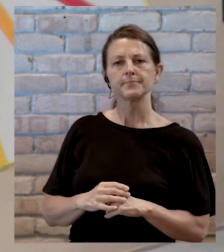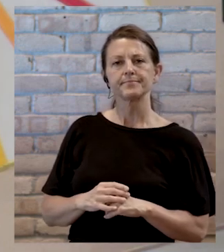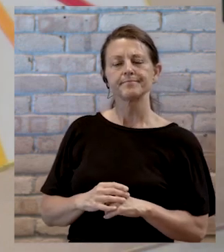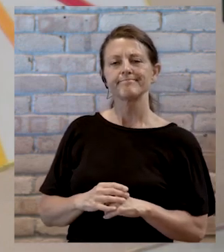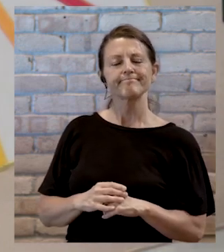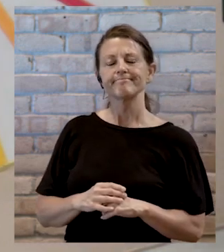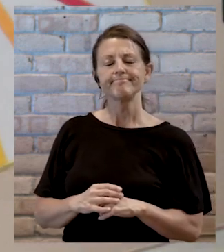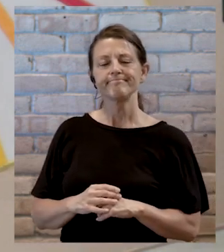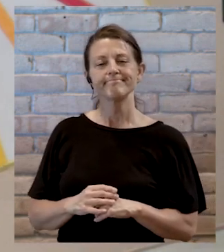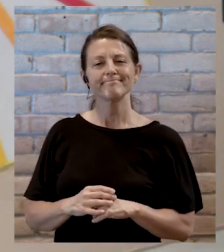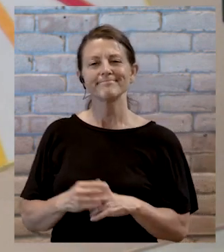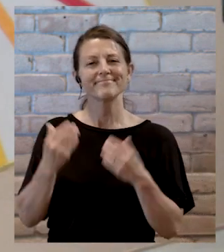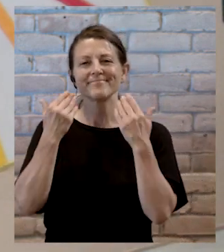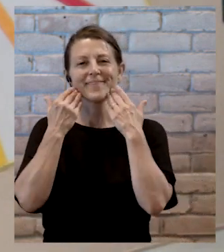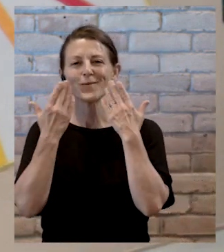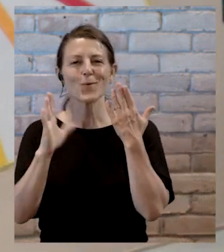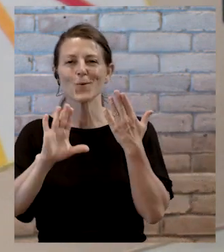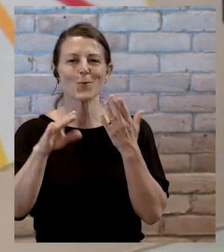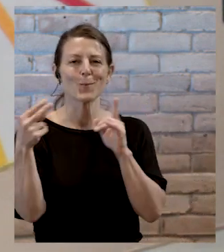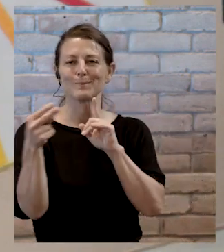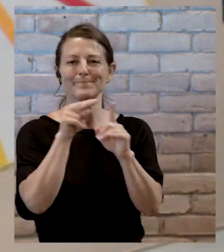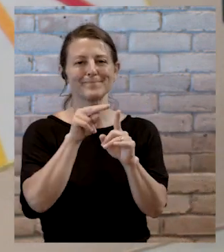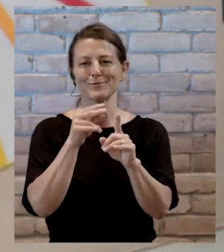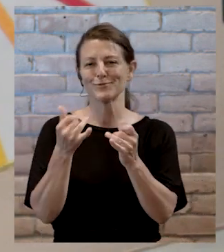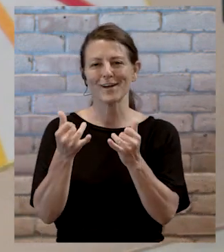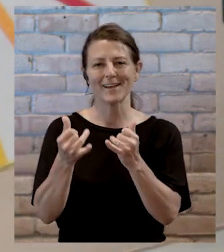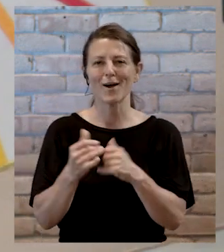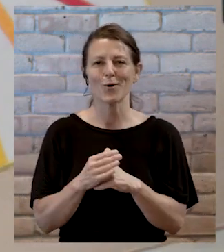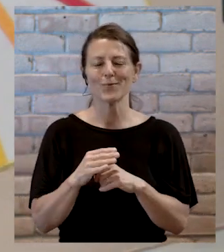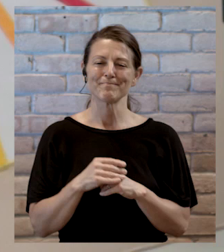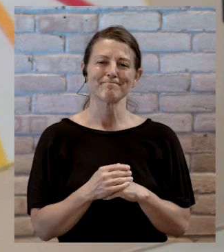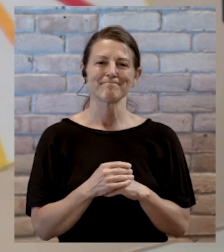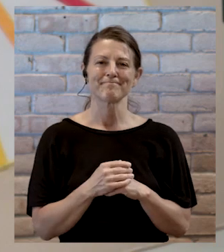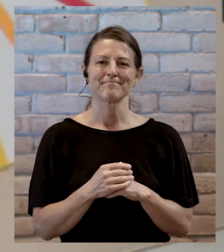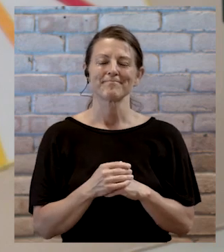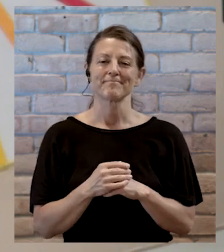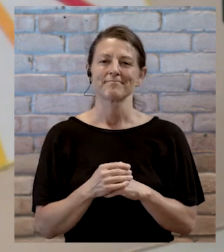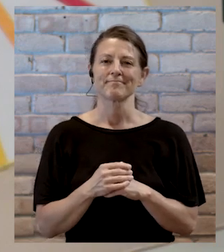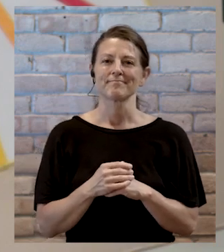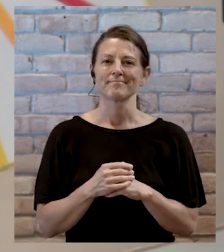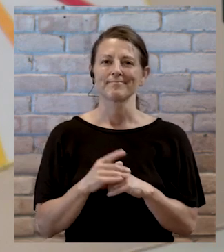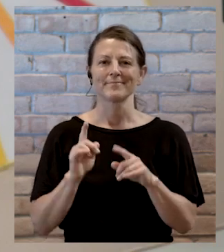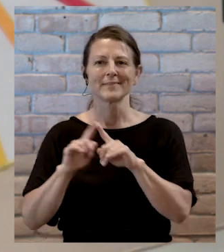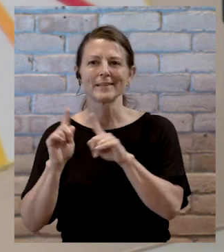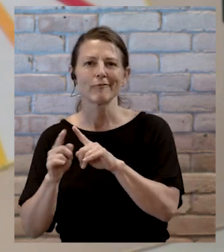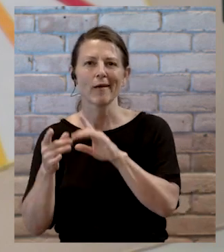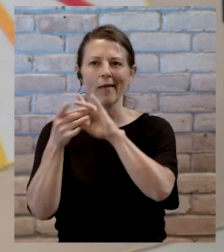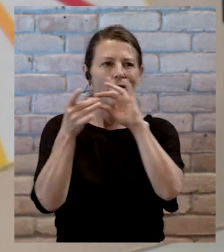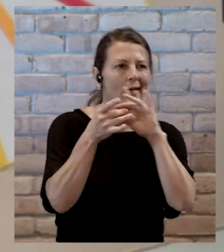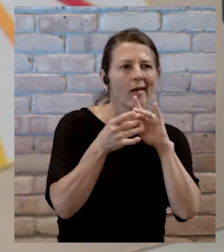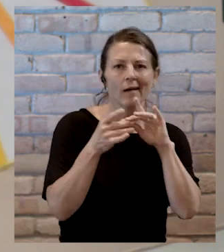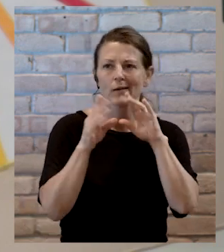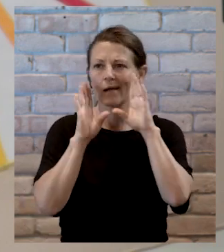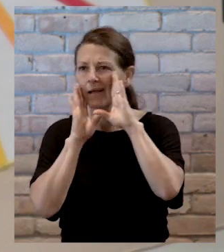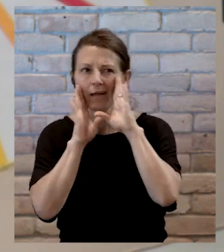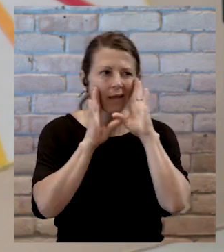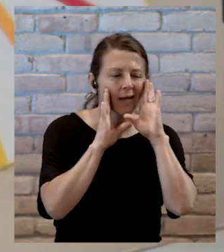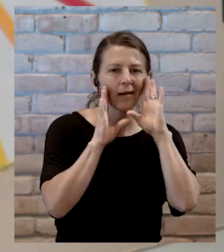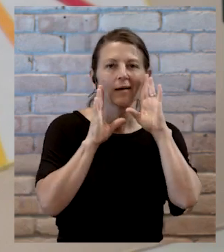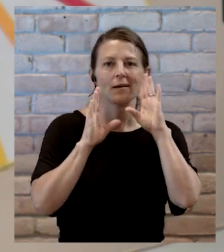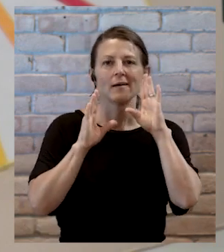I don't know where y'all are at with listening to voices today, but isn't it about